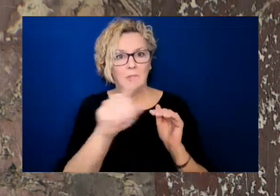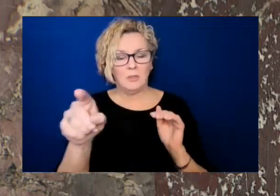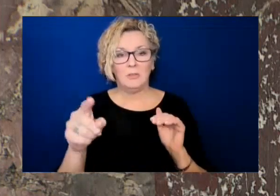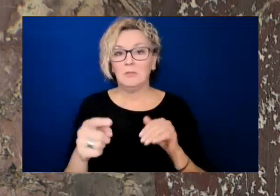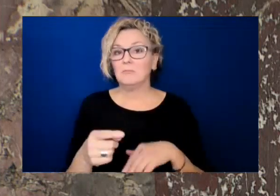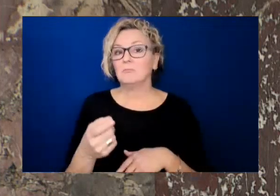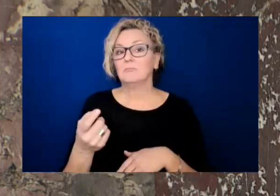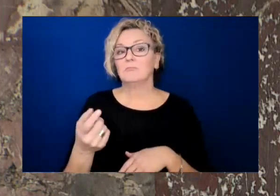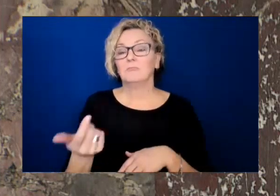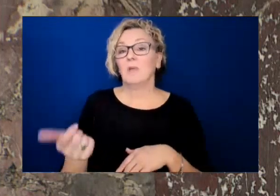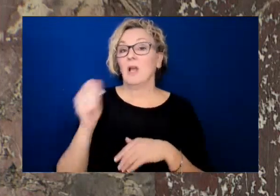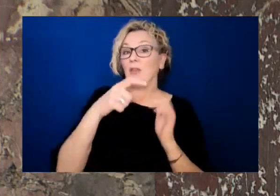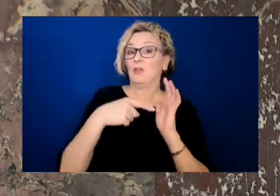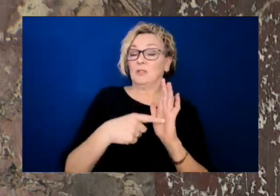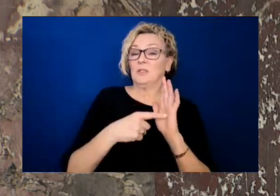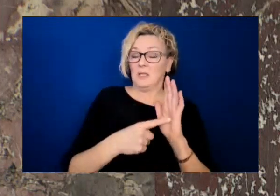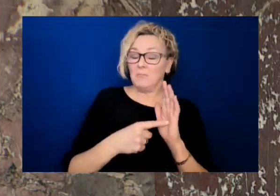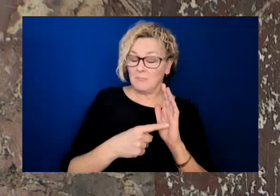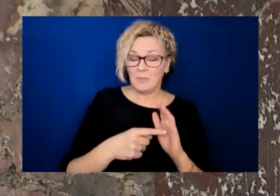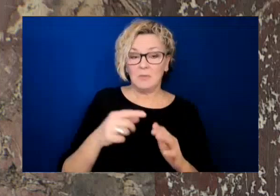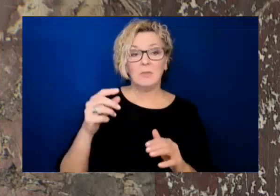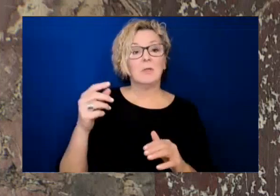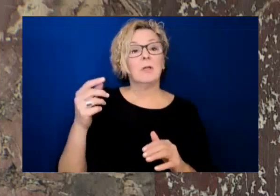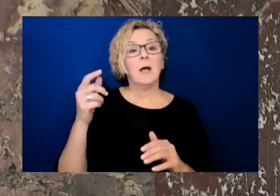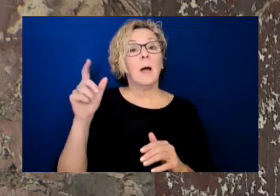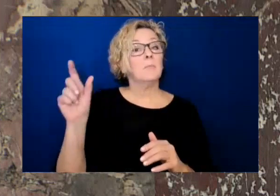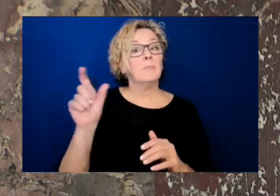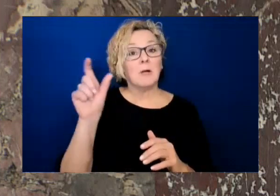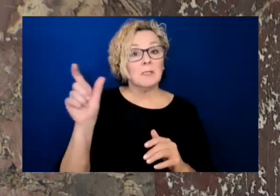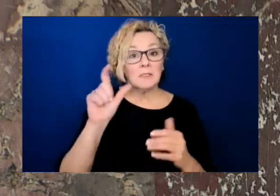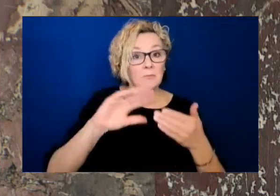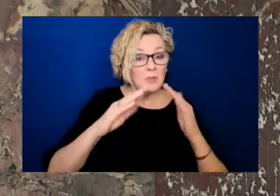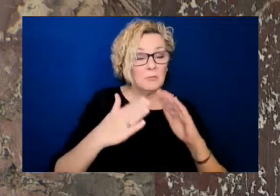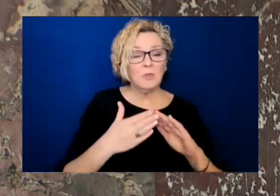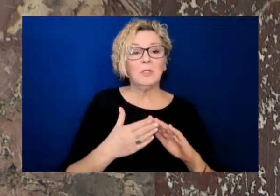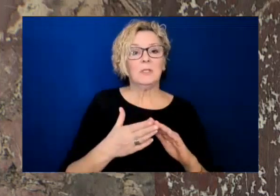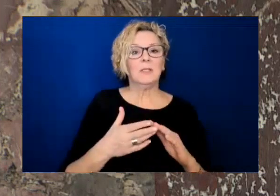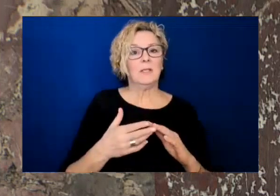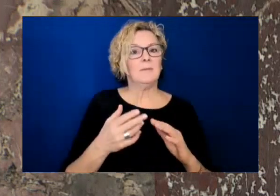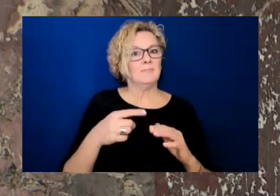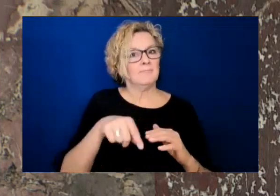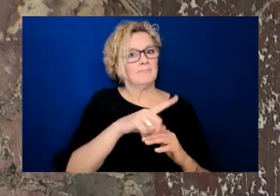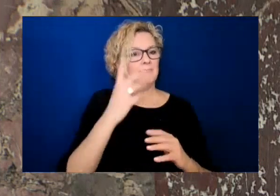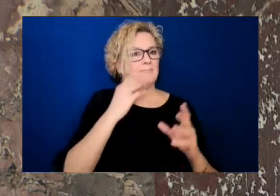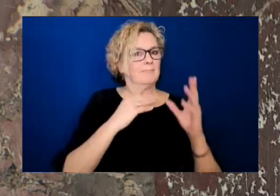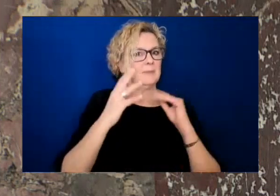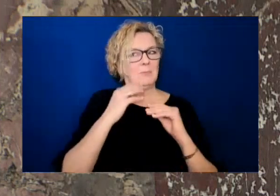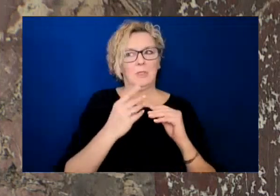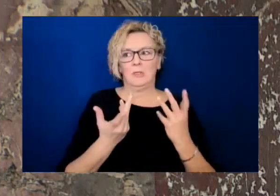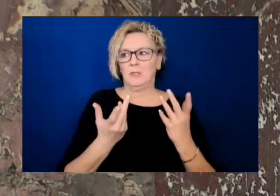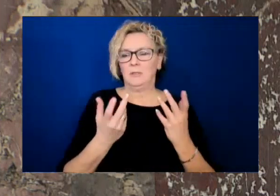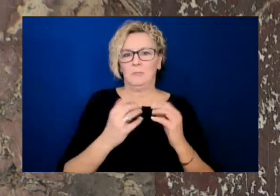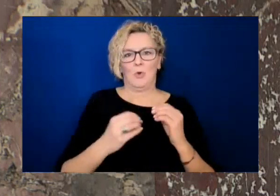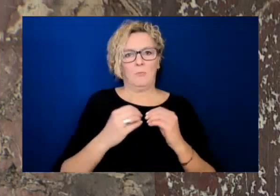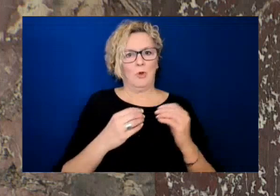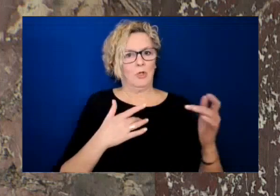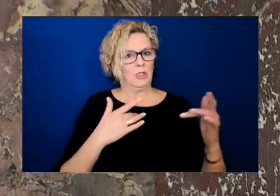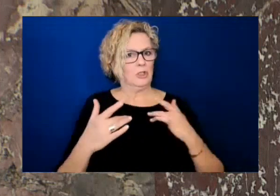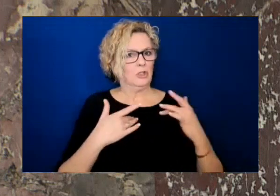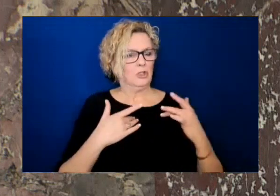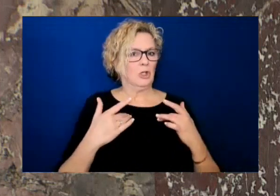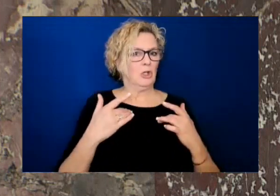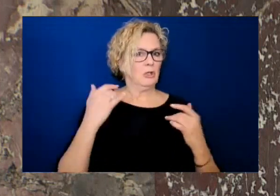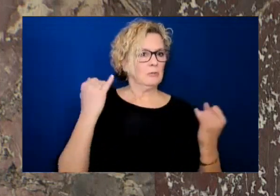of members of the public service, the Muslim faith, that feel angst, concern, fear